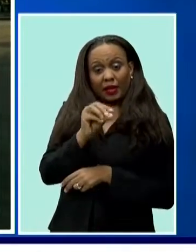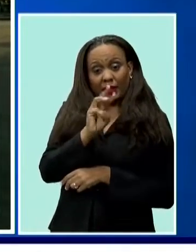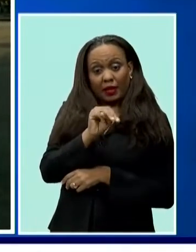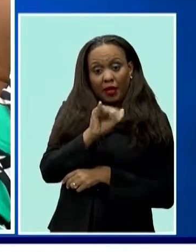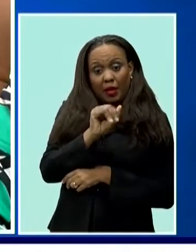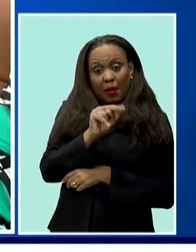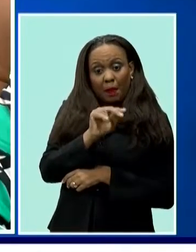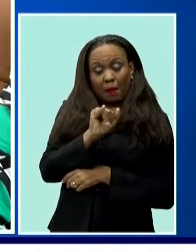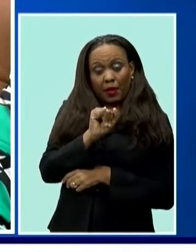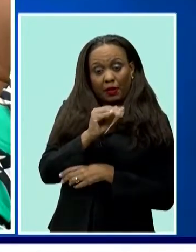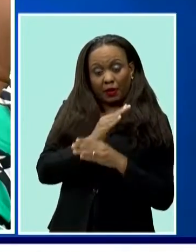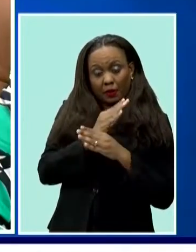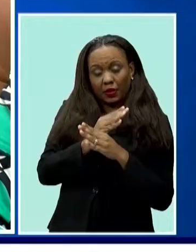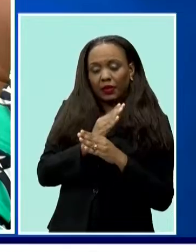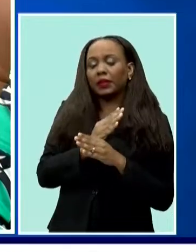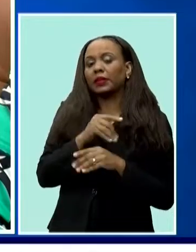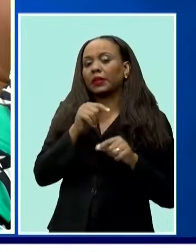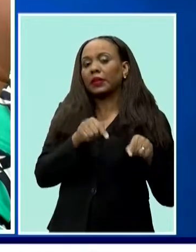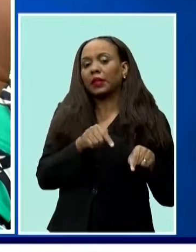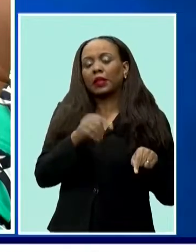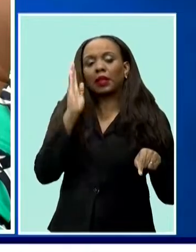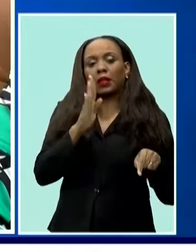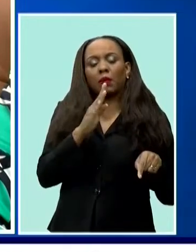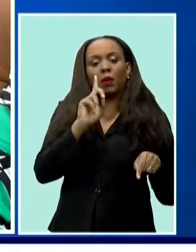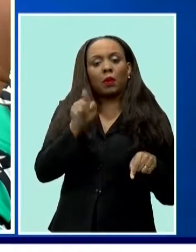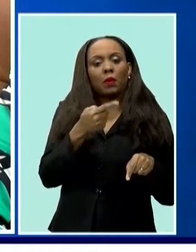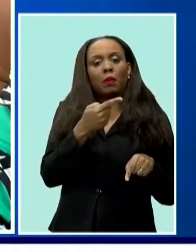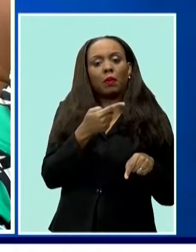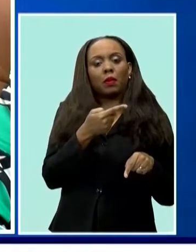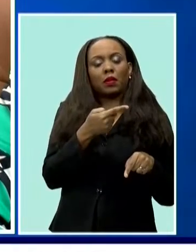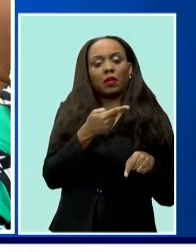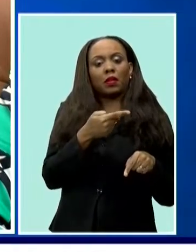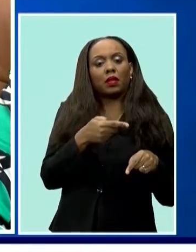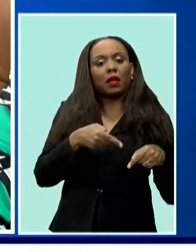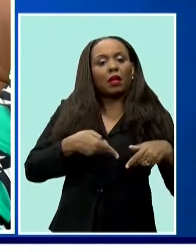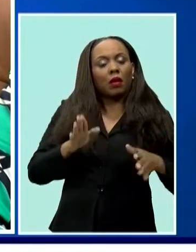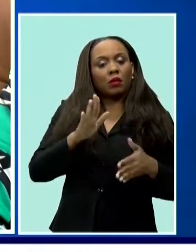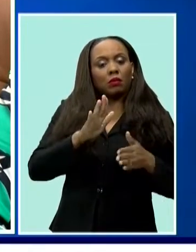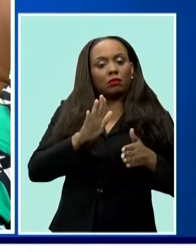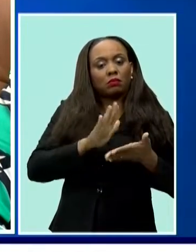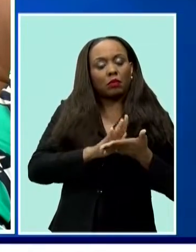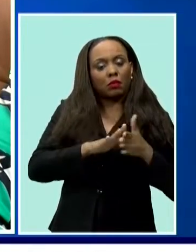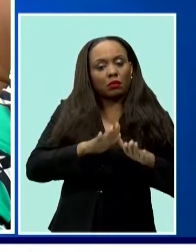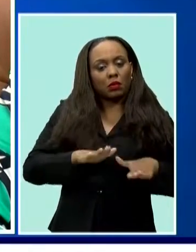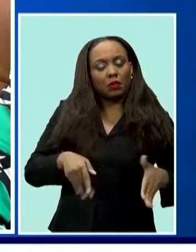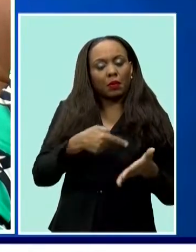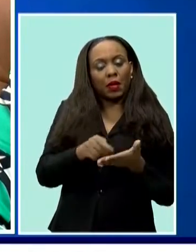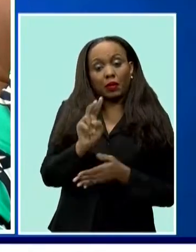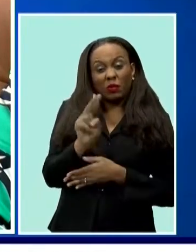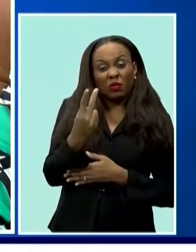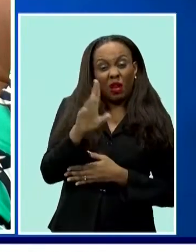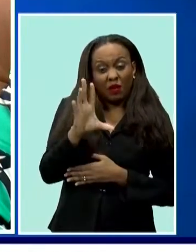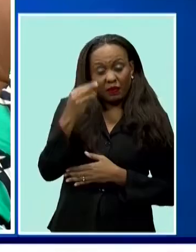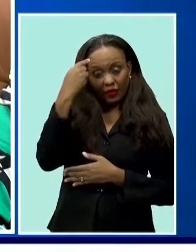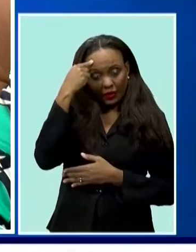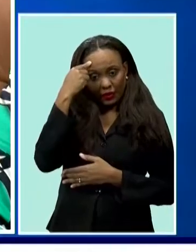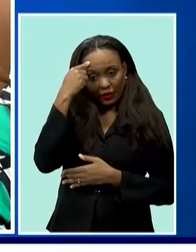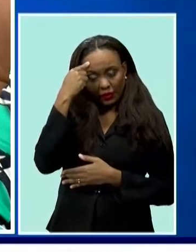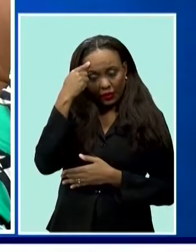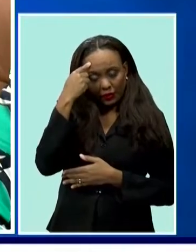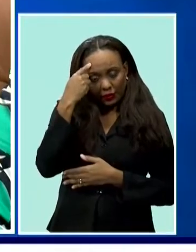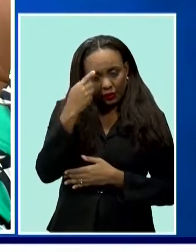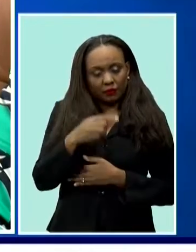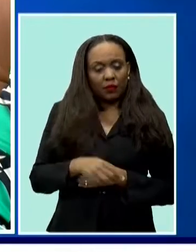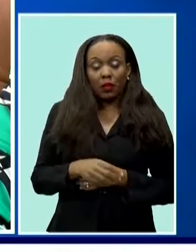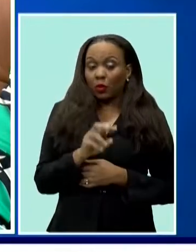than $2.50. In the case of the transport board buses, that $2.50 obviously is paid by government. In the